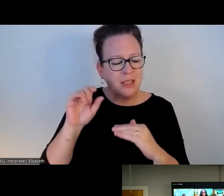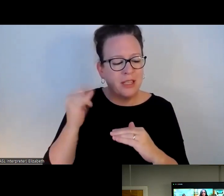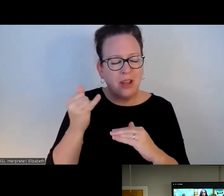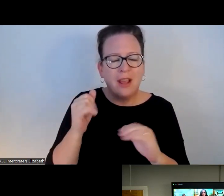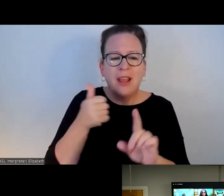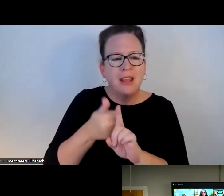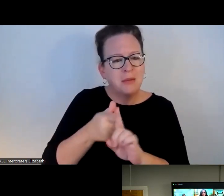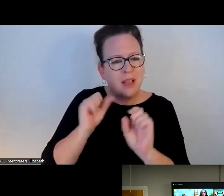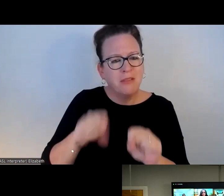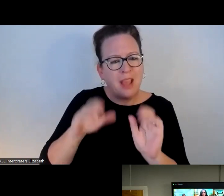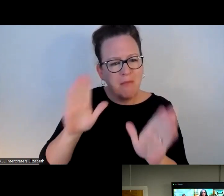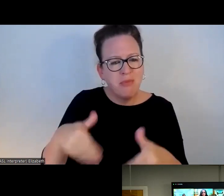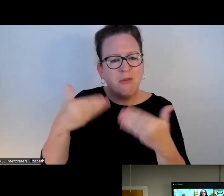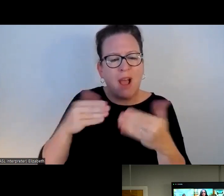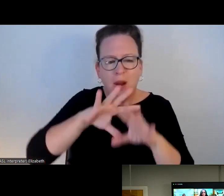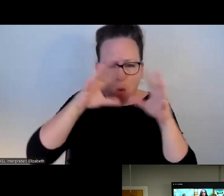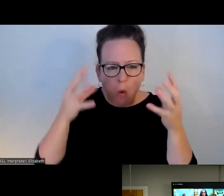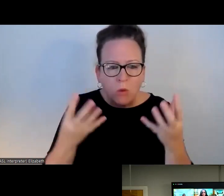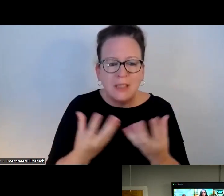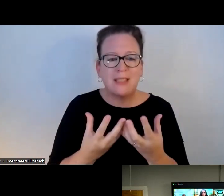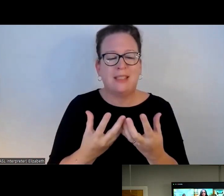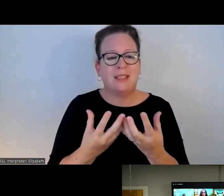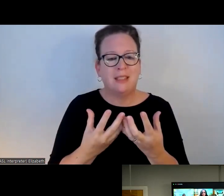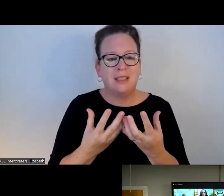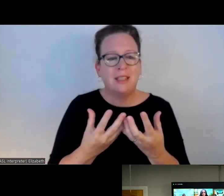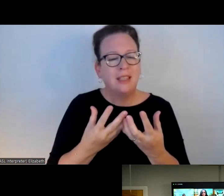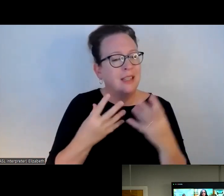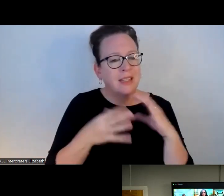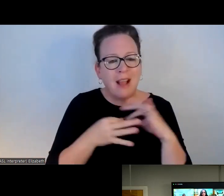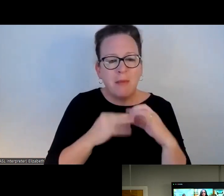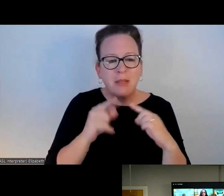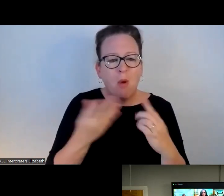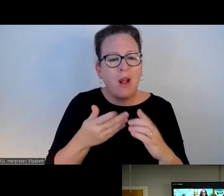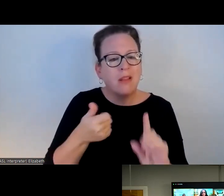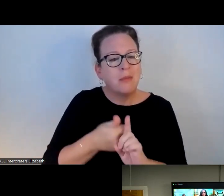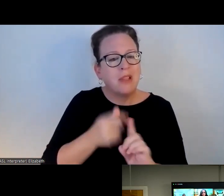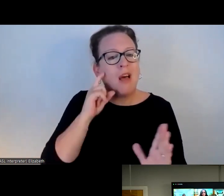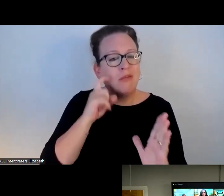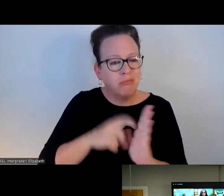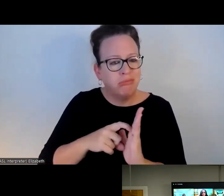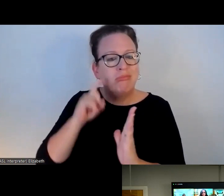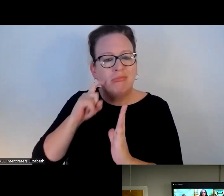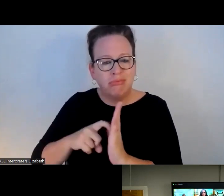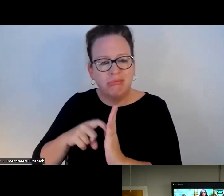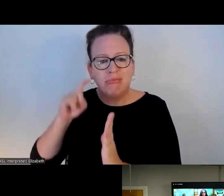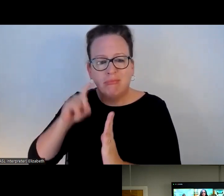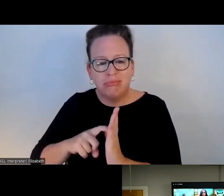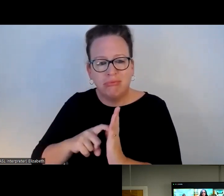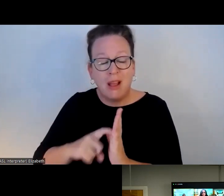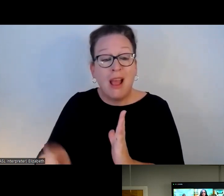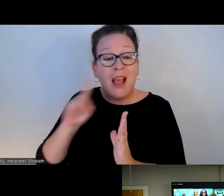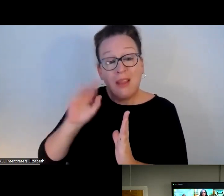holistic, impactful commentary around what they are witnessing. And I think hearing that would give us